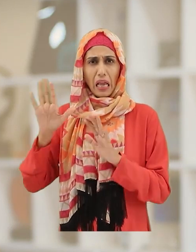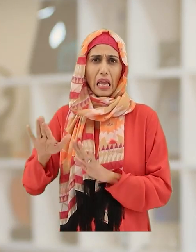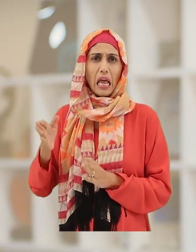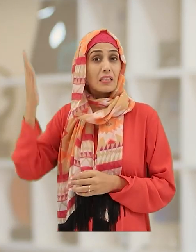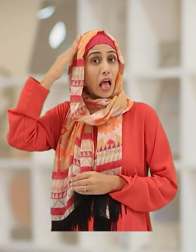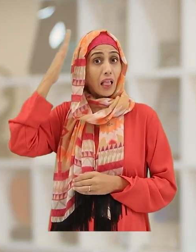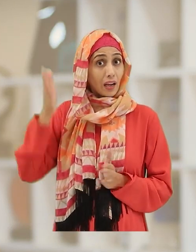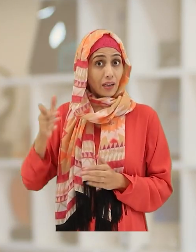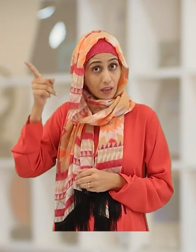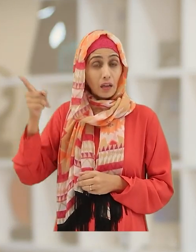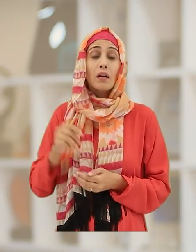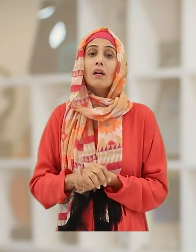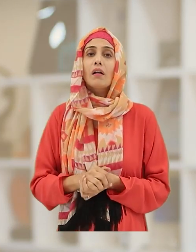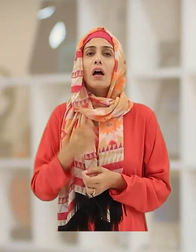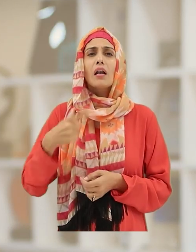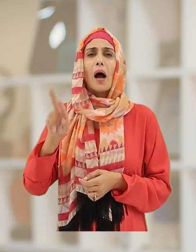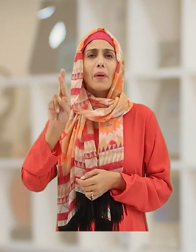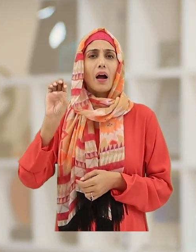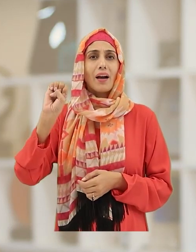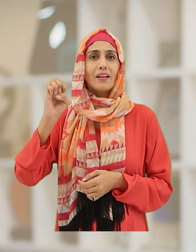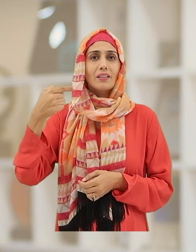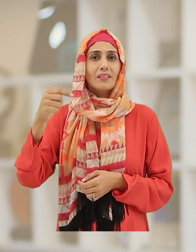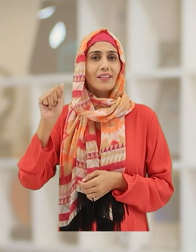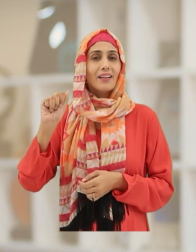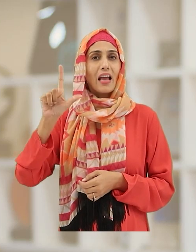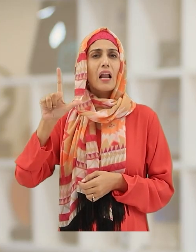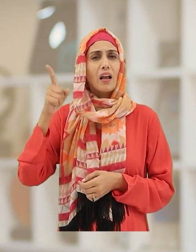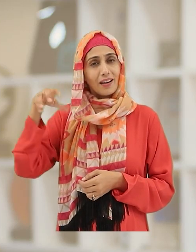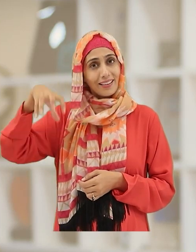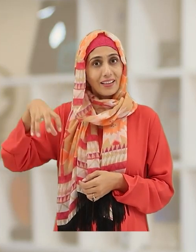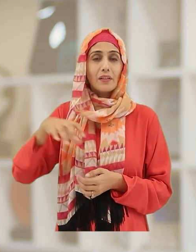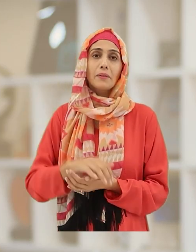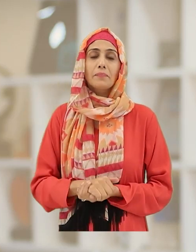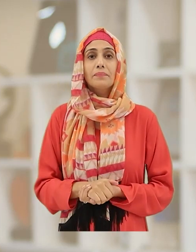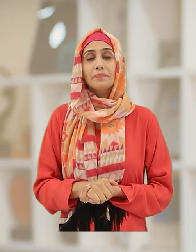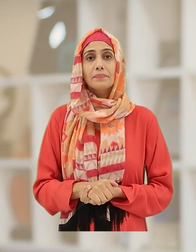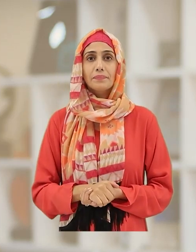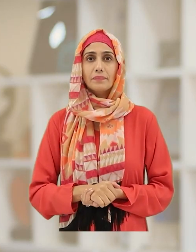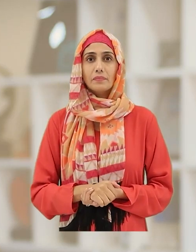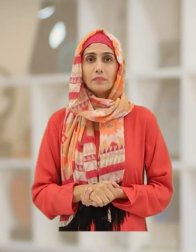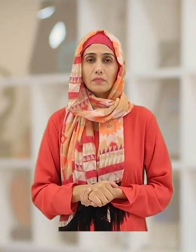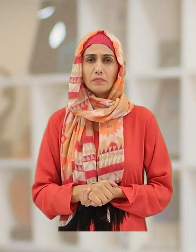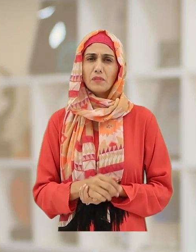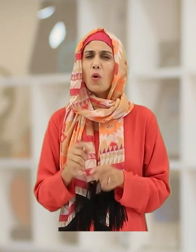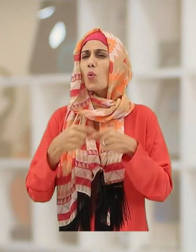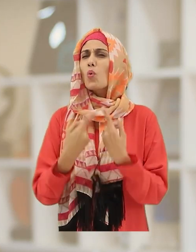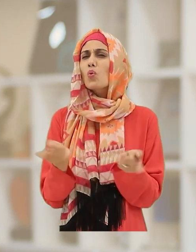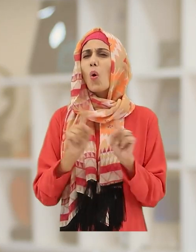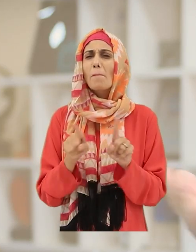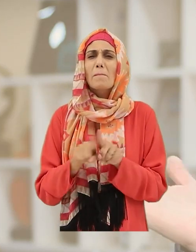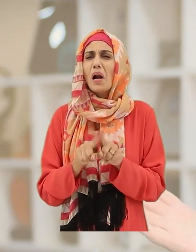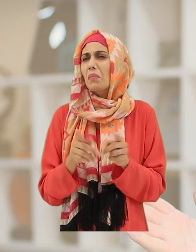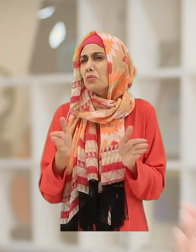space in Sadr at Regal Cinema Chow, Regal Trade Square building. It